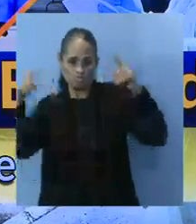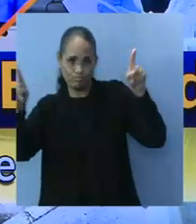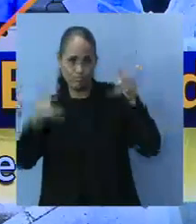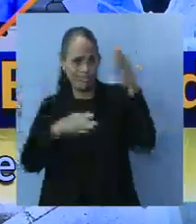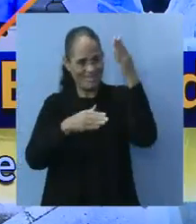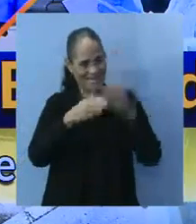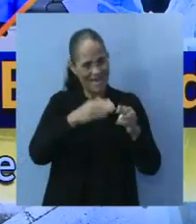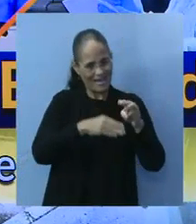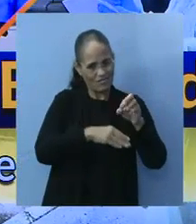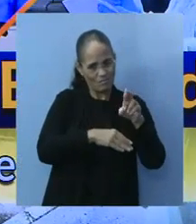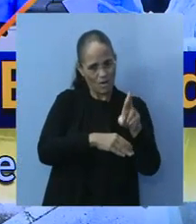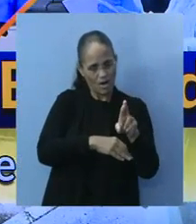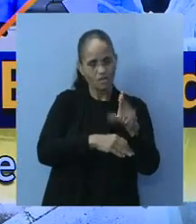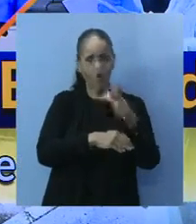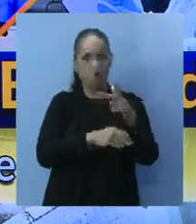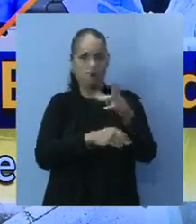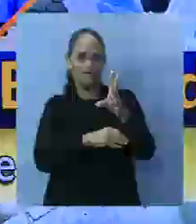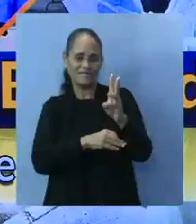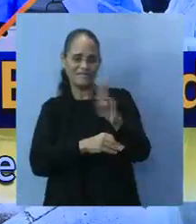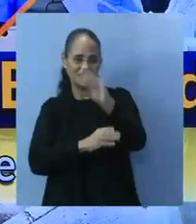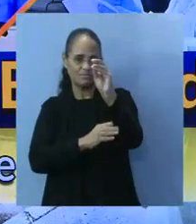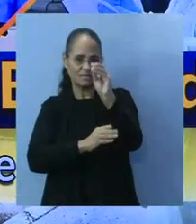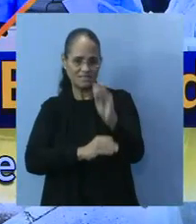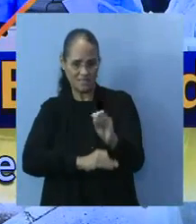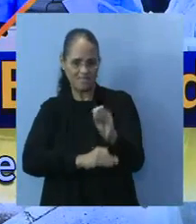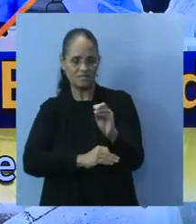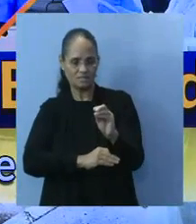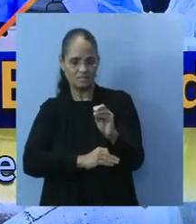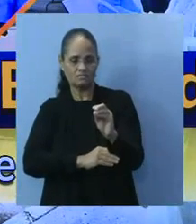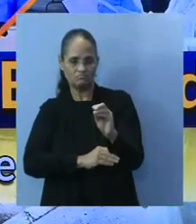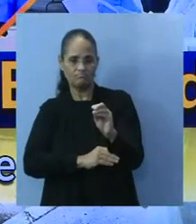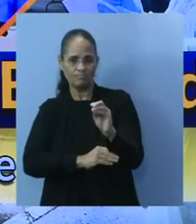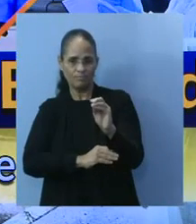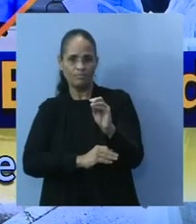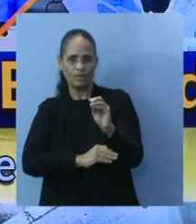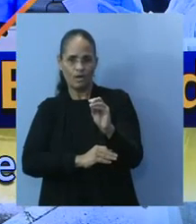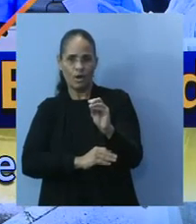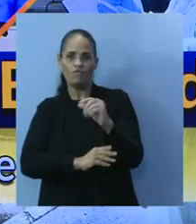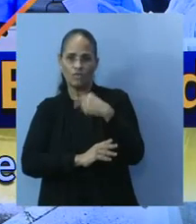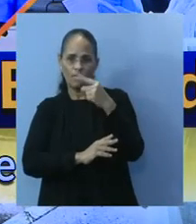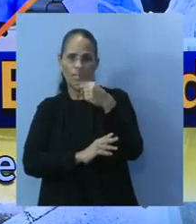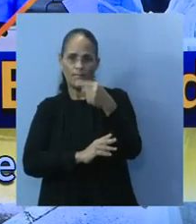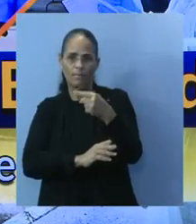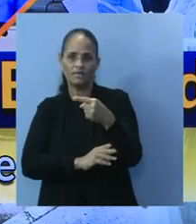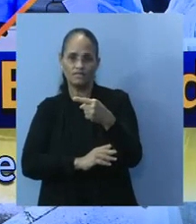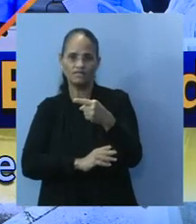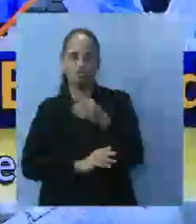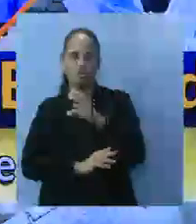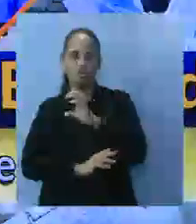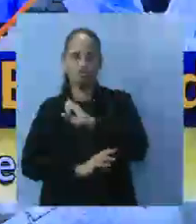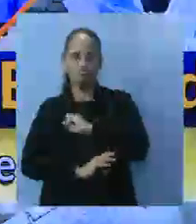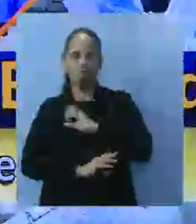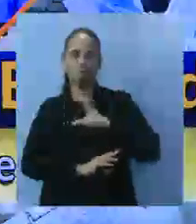March, 36% of the eligible population would have had the Pfizer-BioNTech